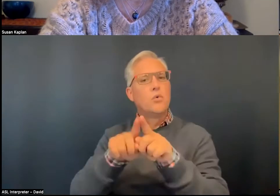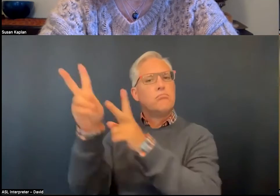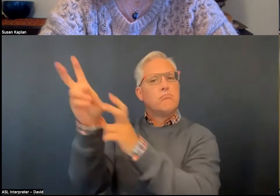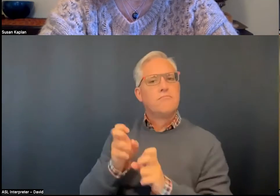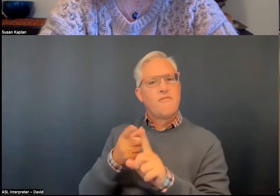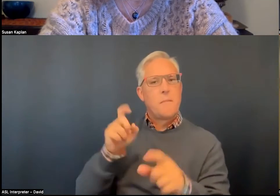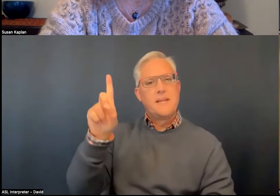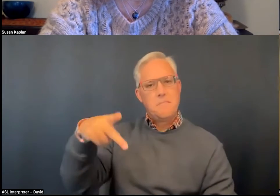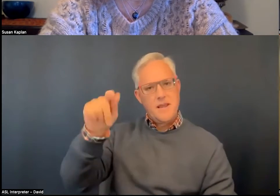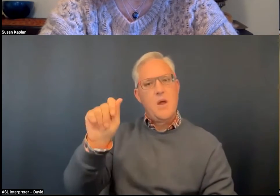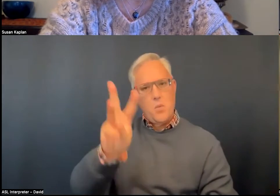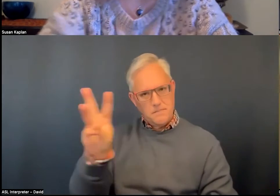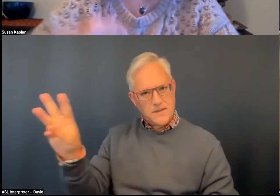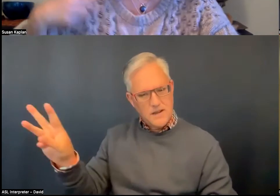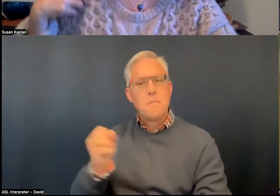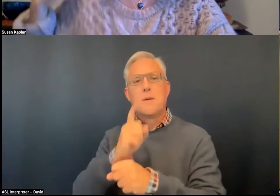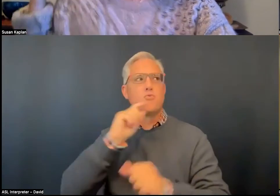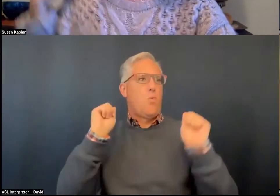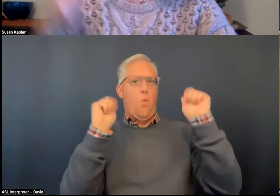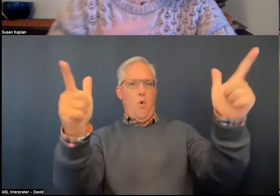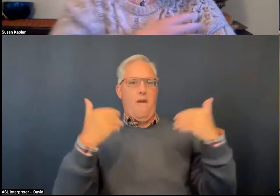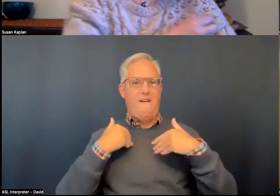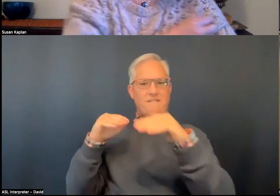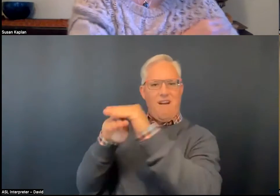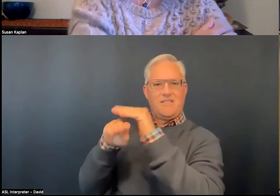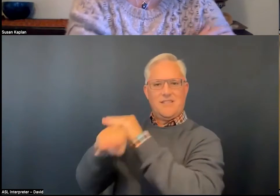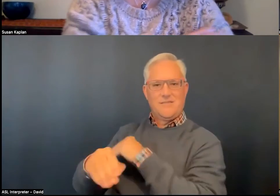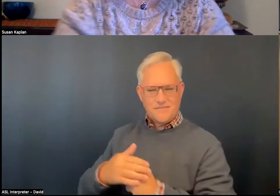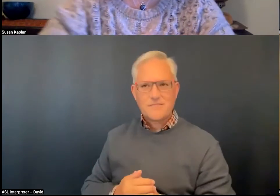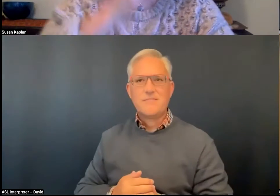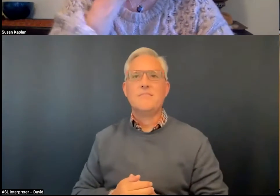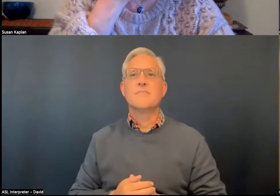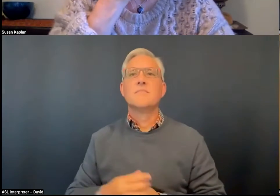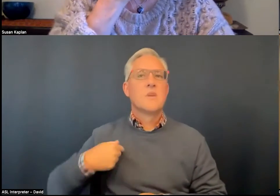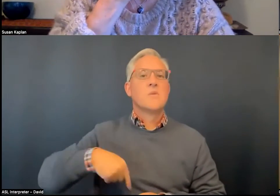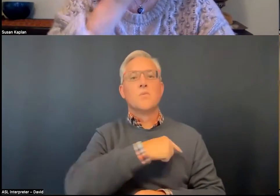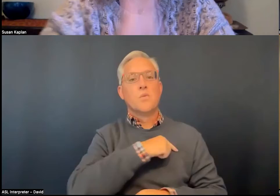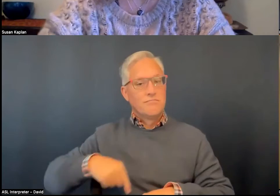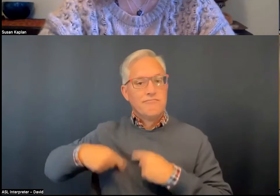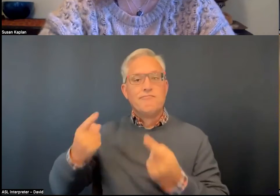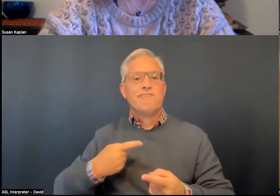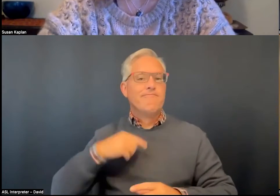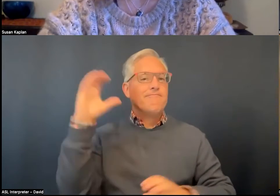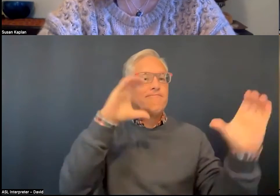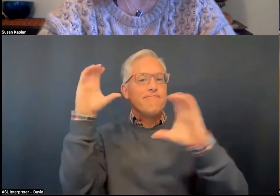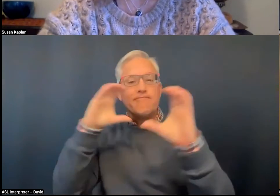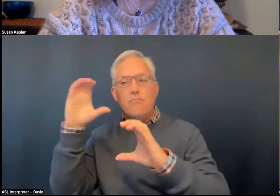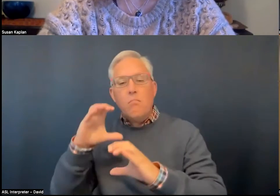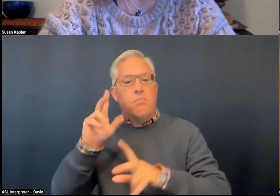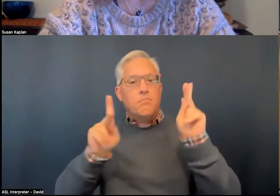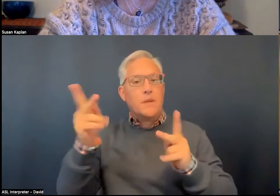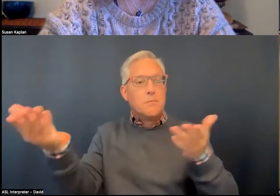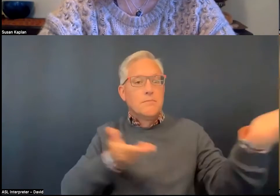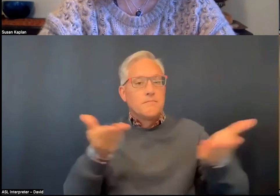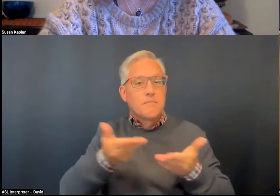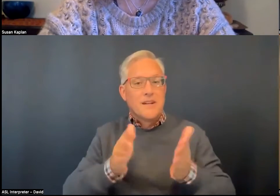access to the resources for all. And we've been conducting a wide scale of job search for curriculum developers. We're